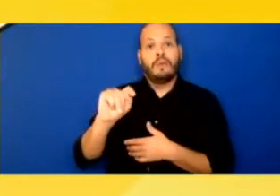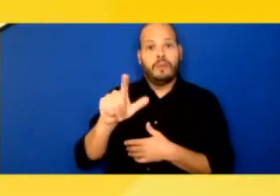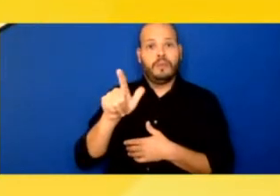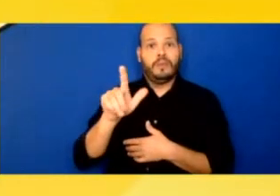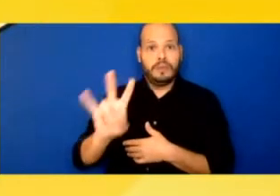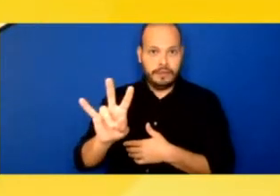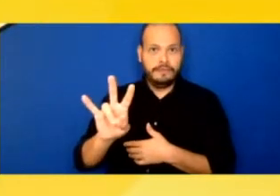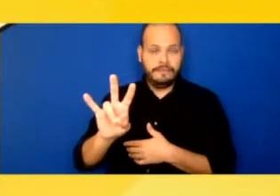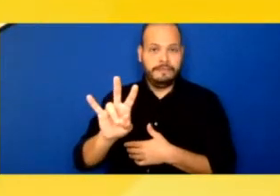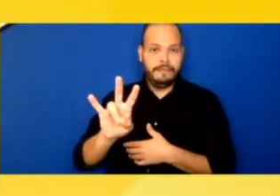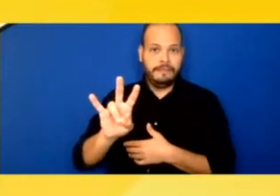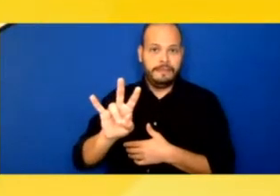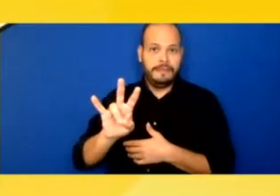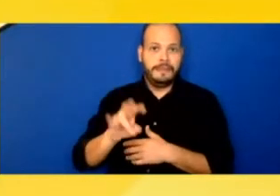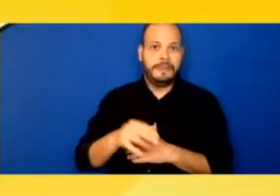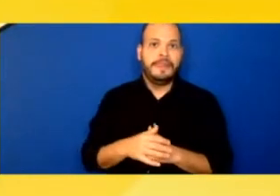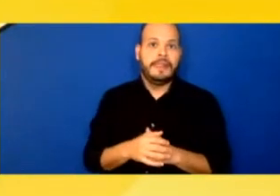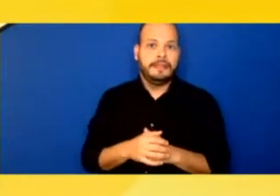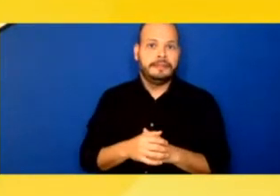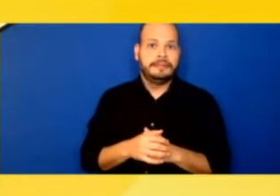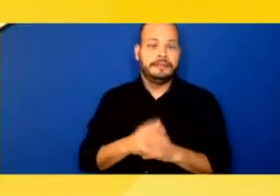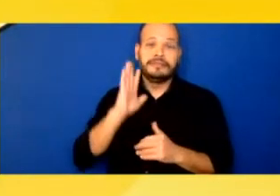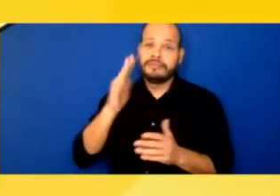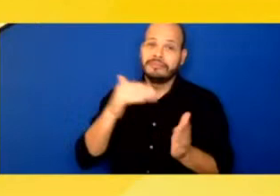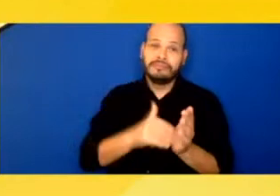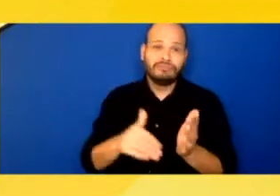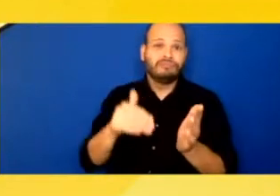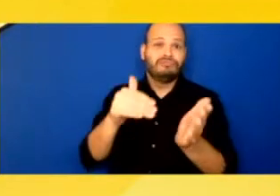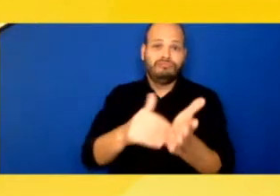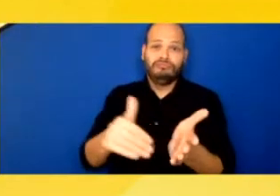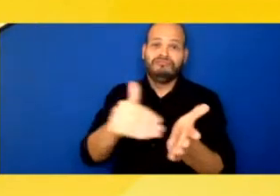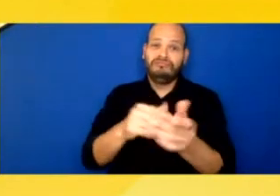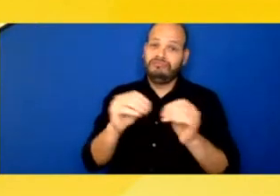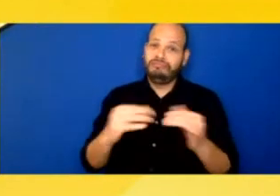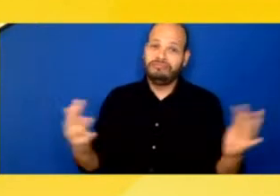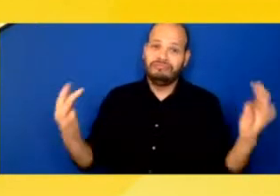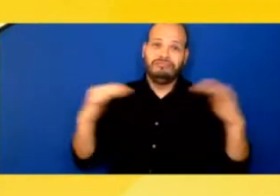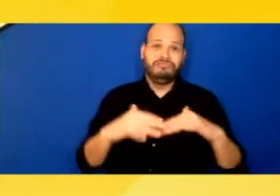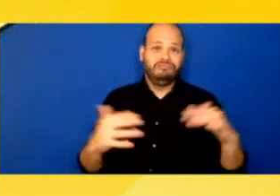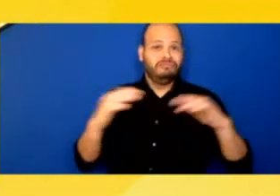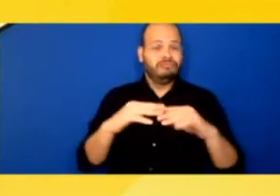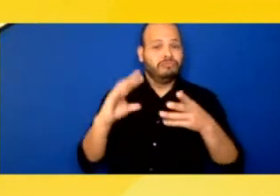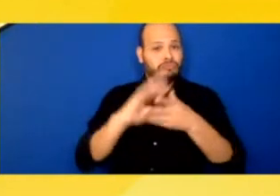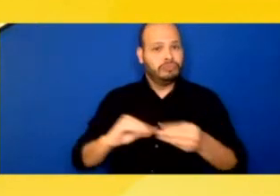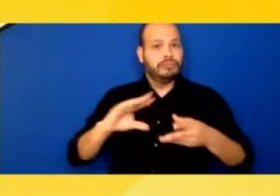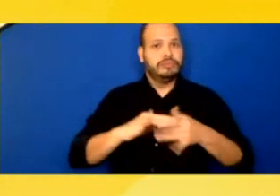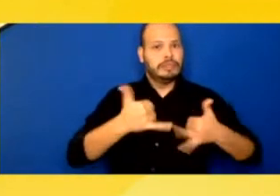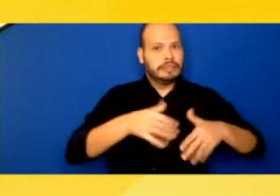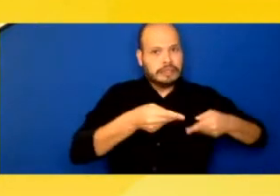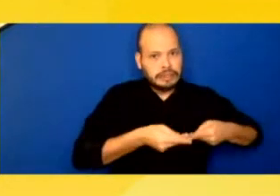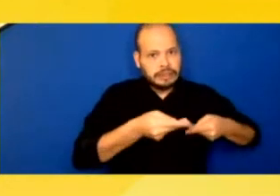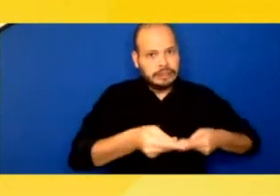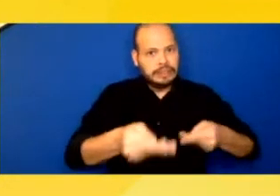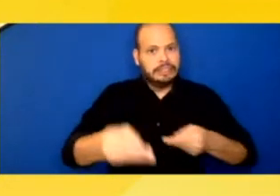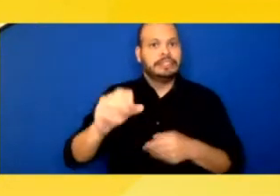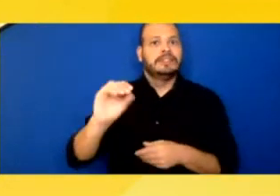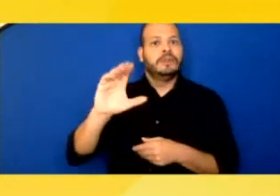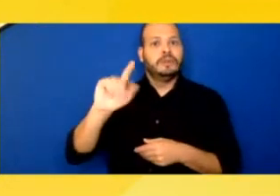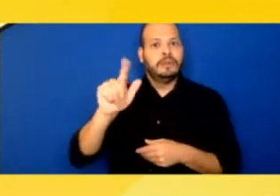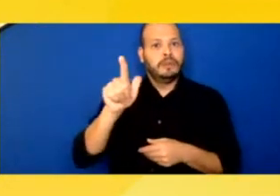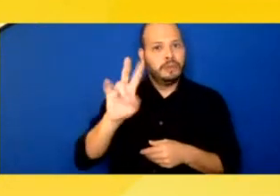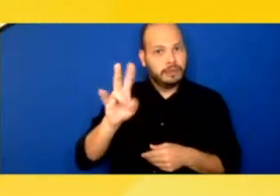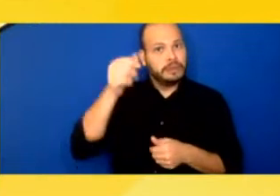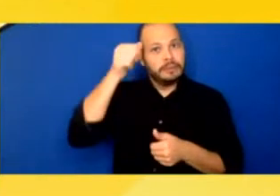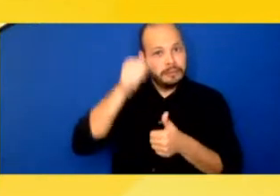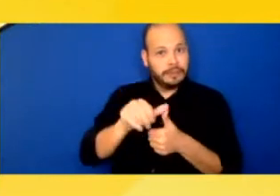back together again on the 27th. So make a note of that, maybe even sign up for that. I think you can do that even online